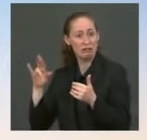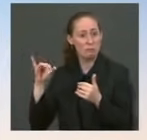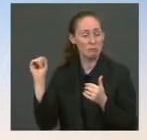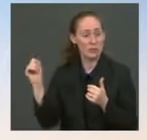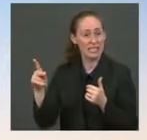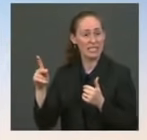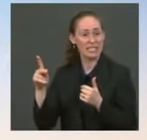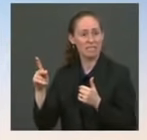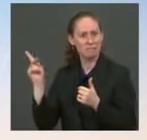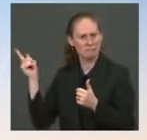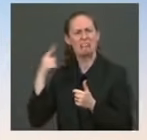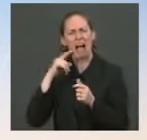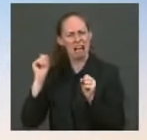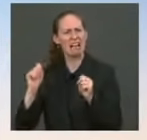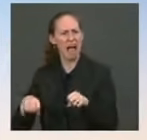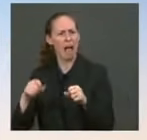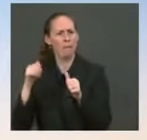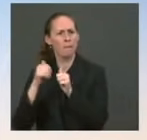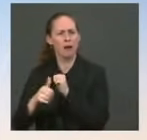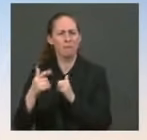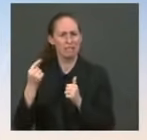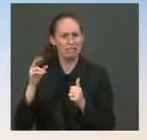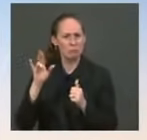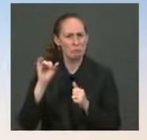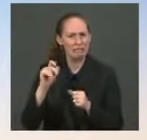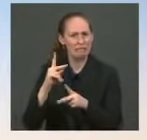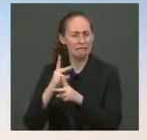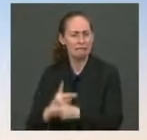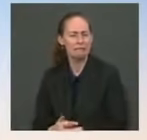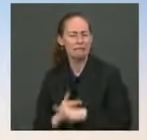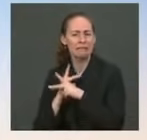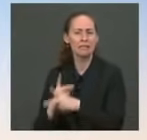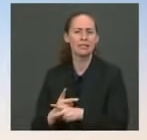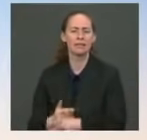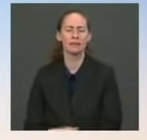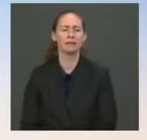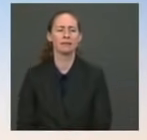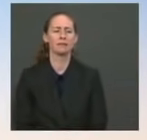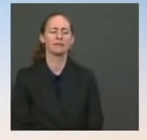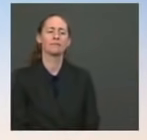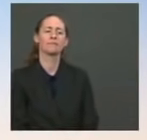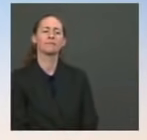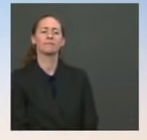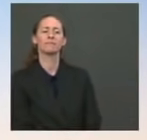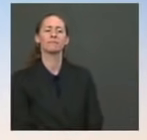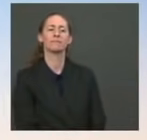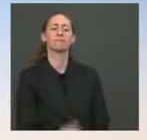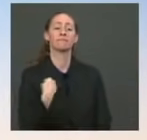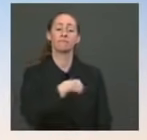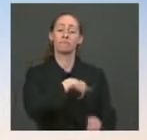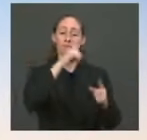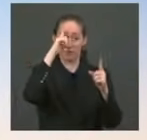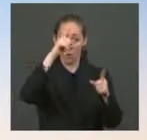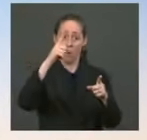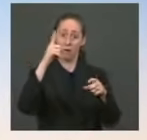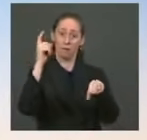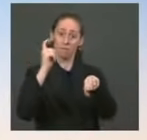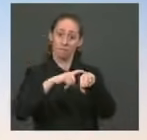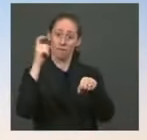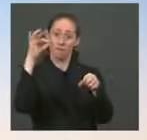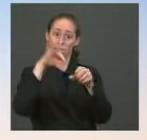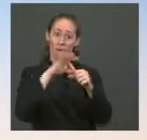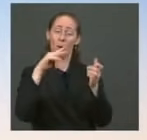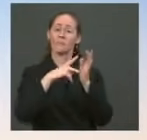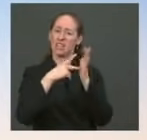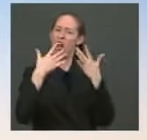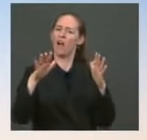So what is the risk in terms of the motivating factor for Democrats? Our objective is for when the vote is called for us to be able to win the vote. So I